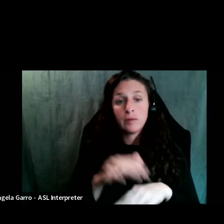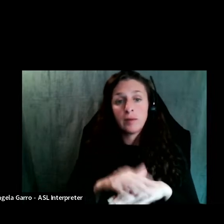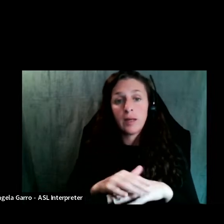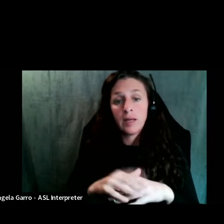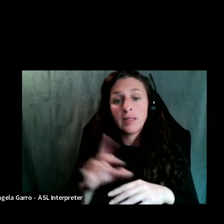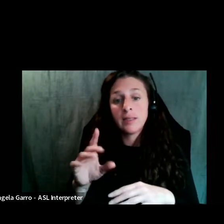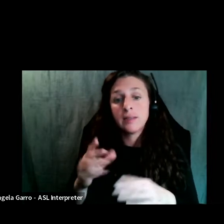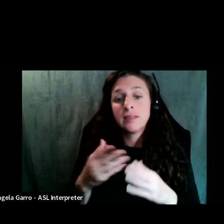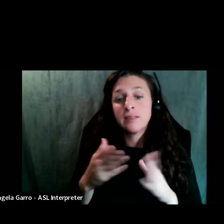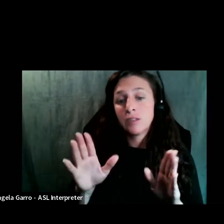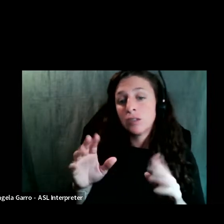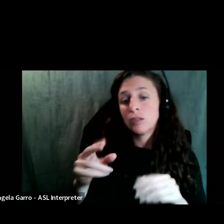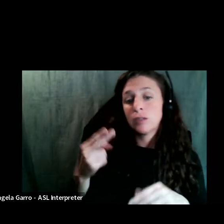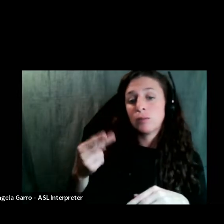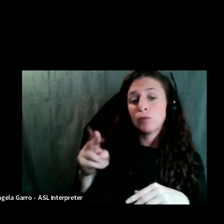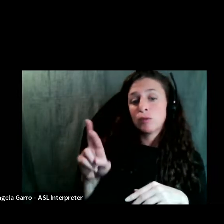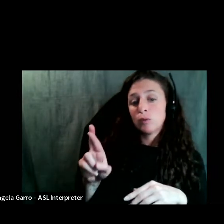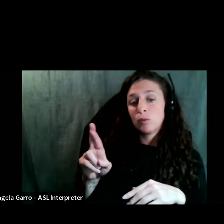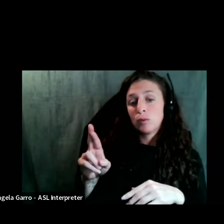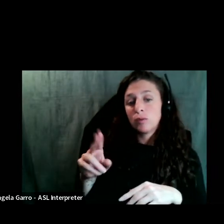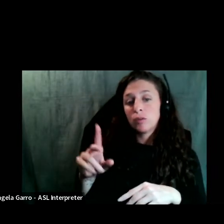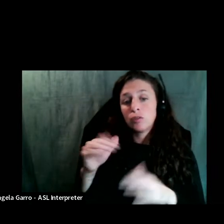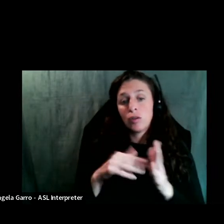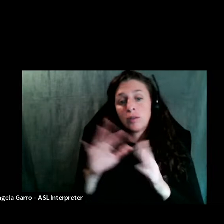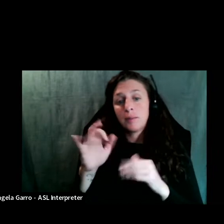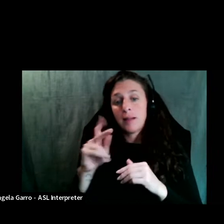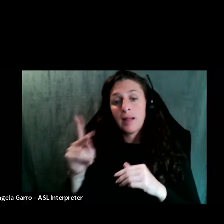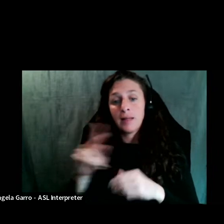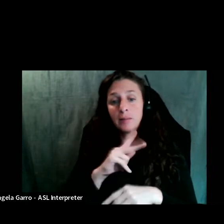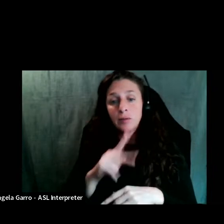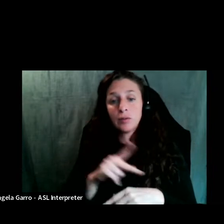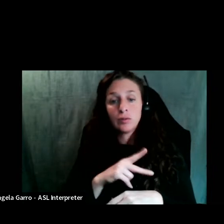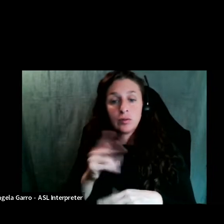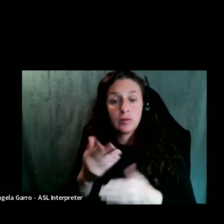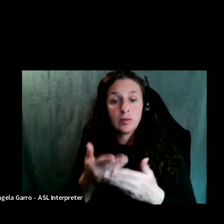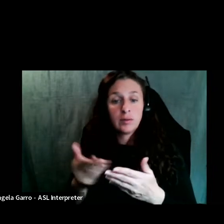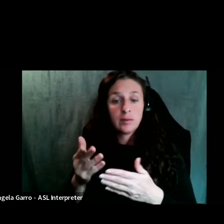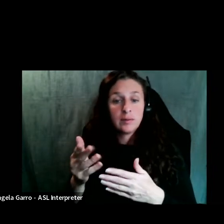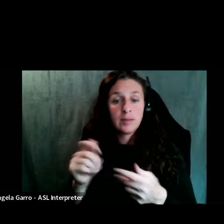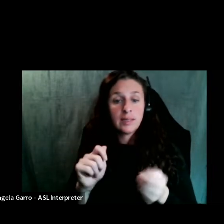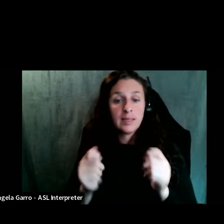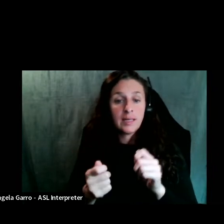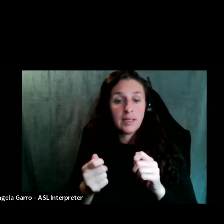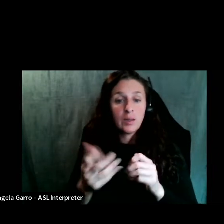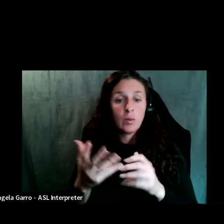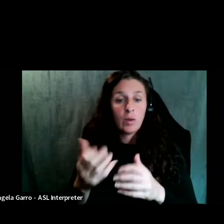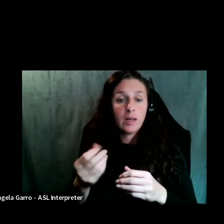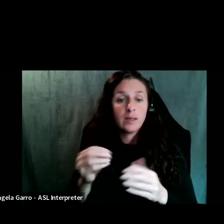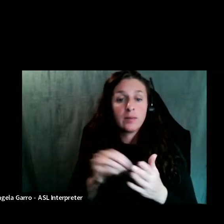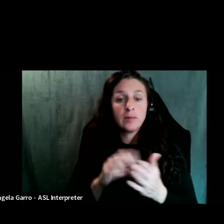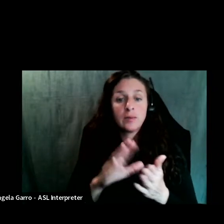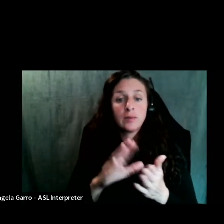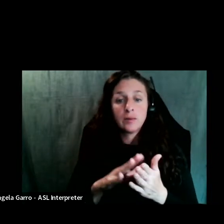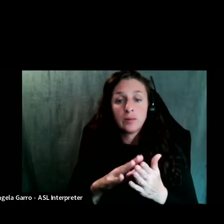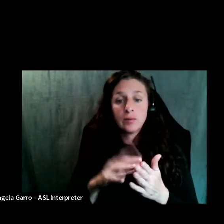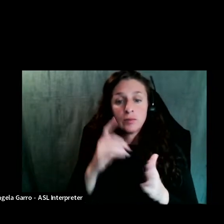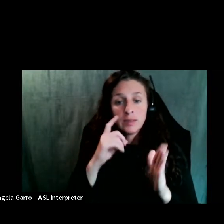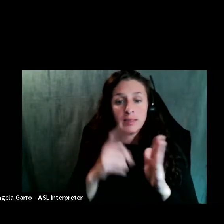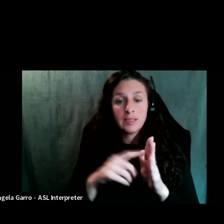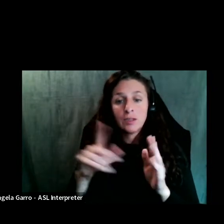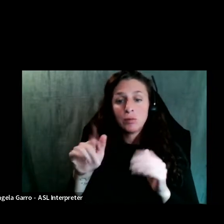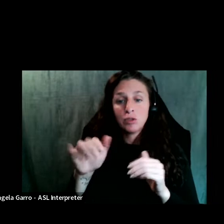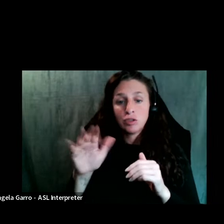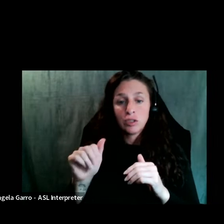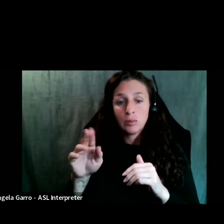Human Resources, Dr. Black. Yeah, the personnel actions addendum, we'd like to make one retirement recognition. Patricia Bruce,